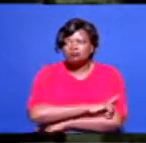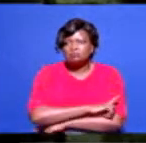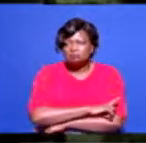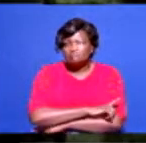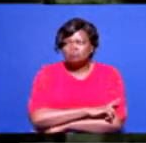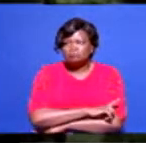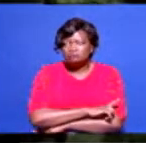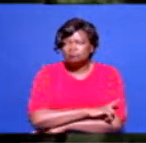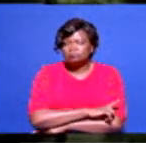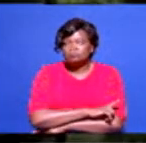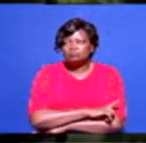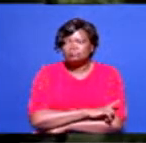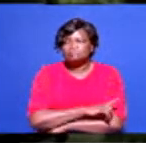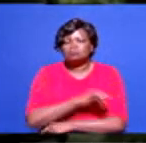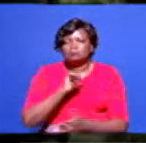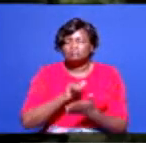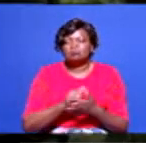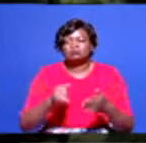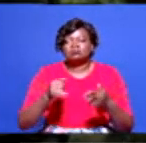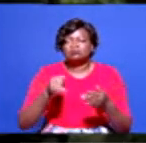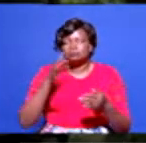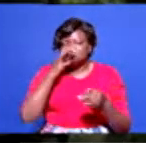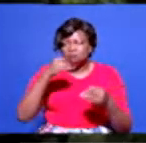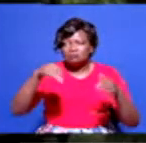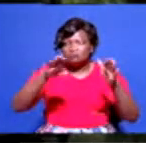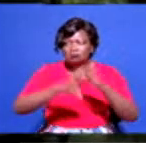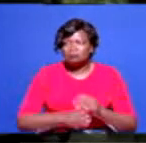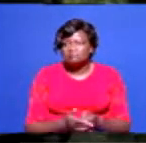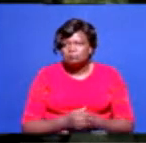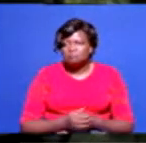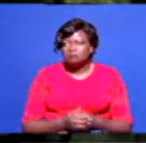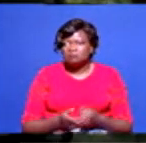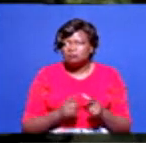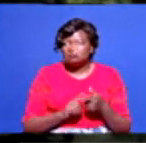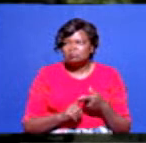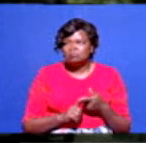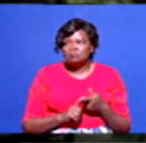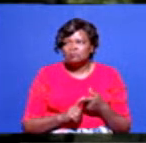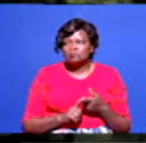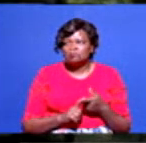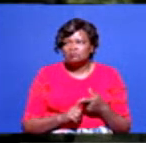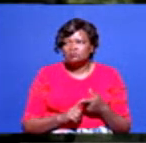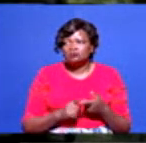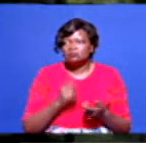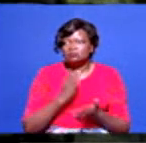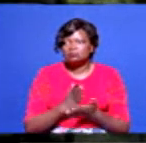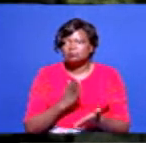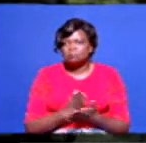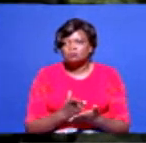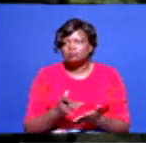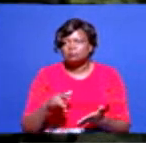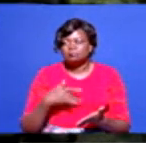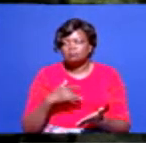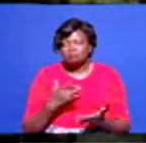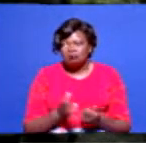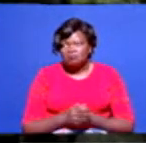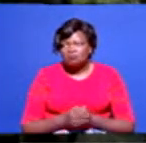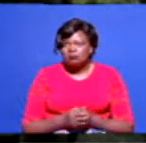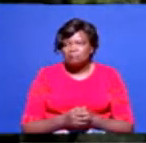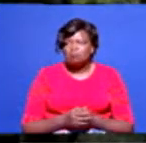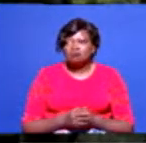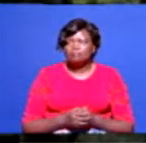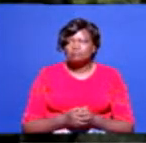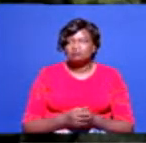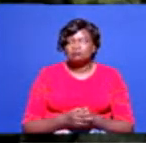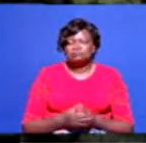sunset. A gloomy day in the hearts of many. Feelings of desolation as Kenyans mourn a